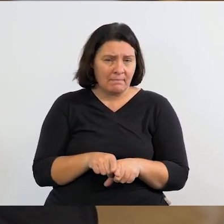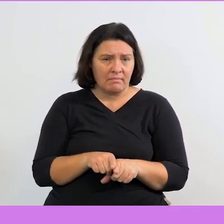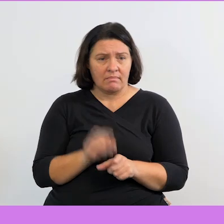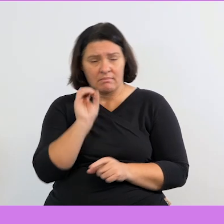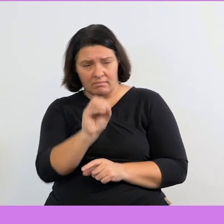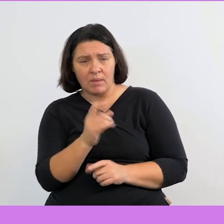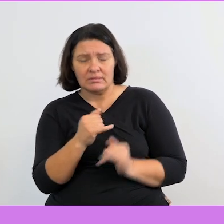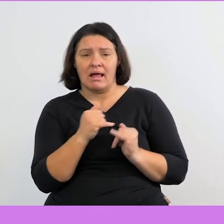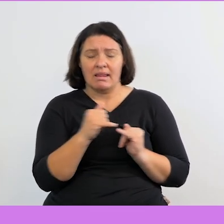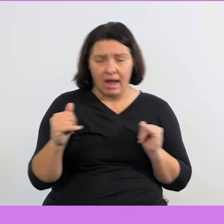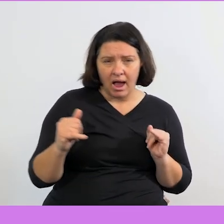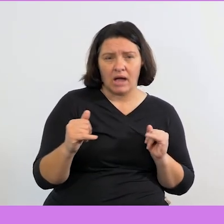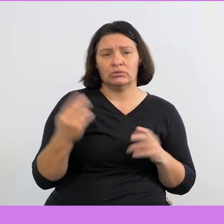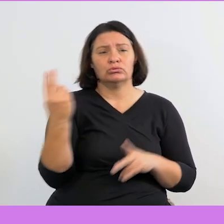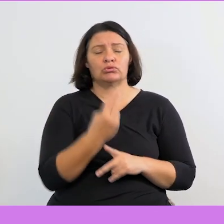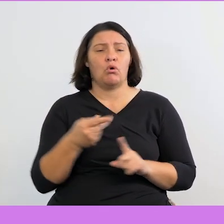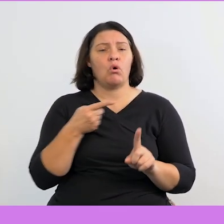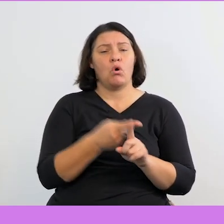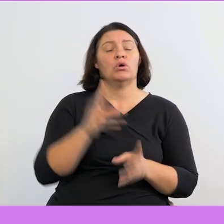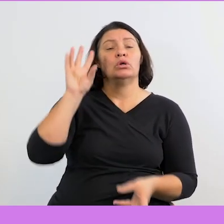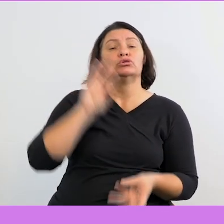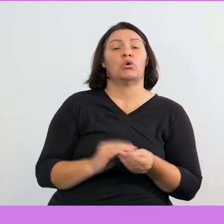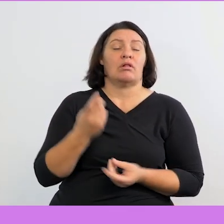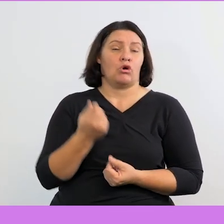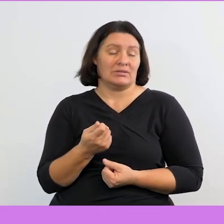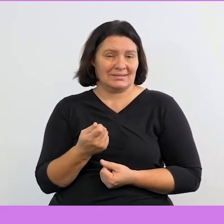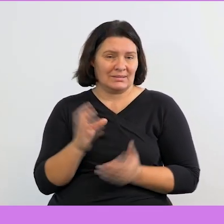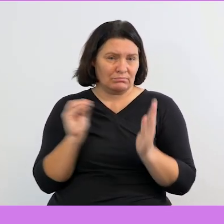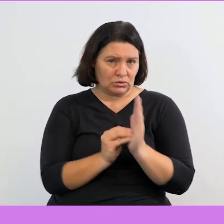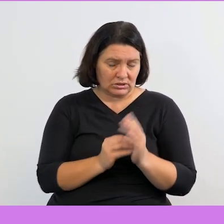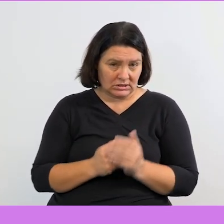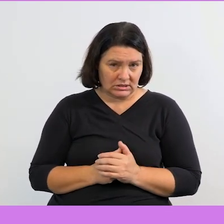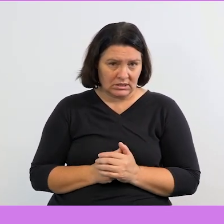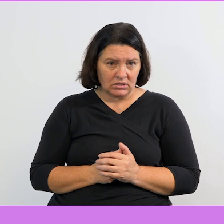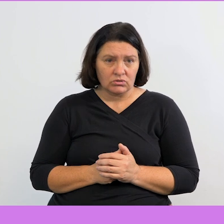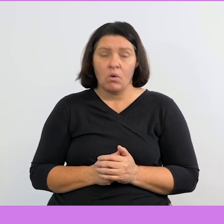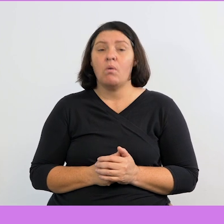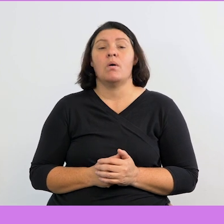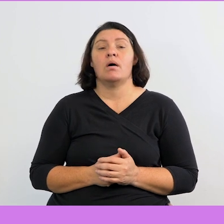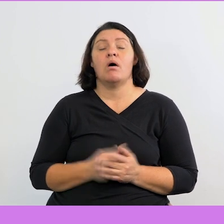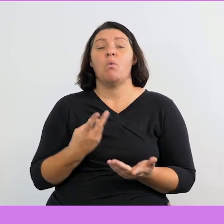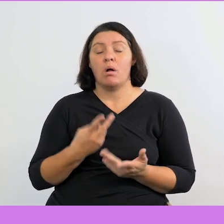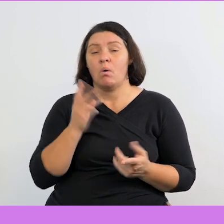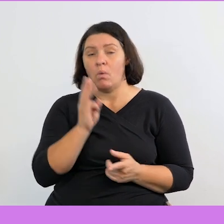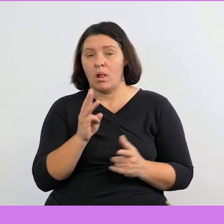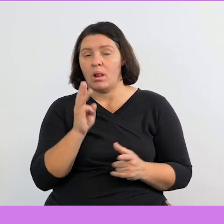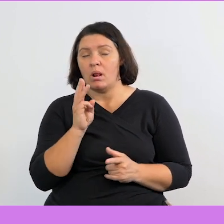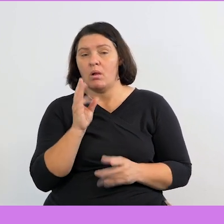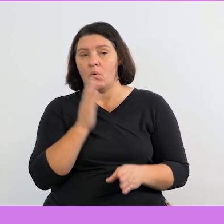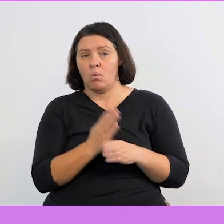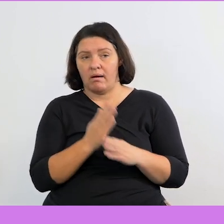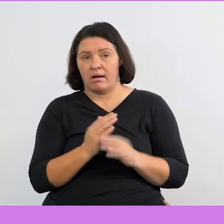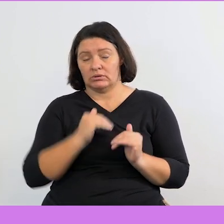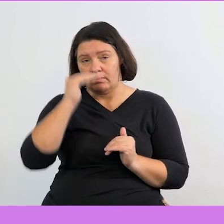have to draw a line graph to illustrate the total cost. So basically, we're going to work with this